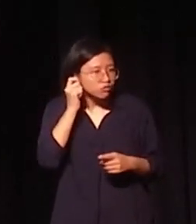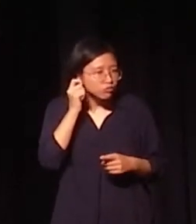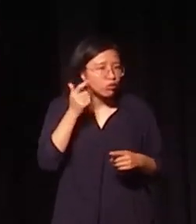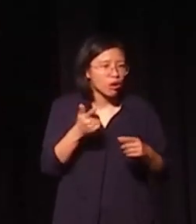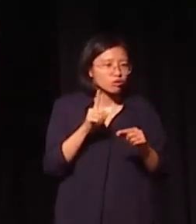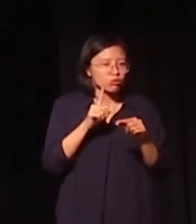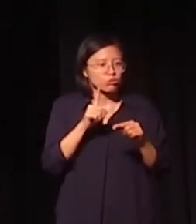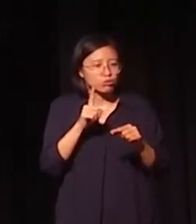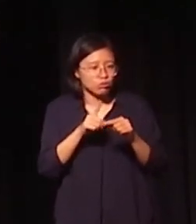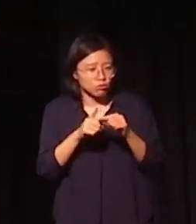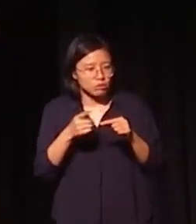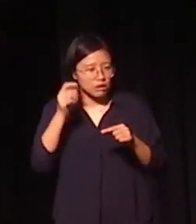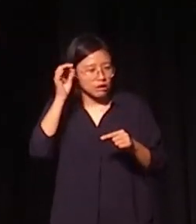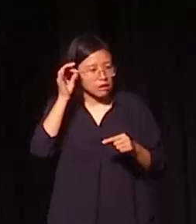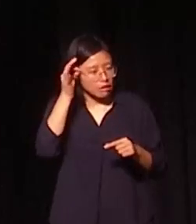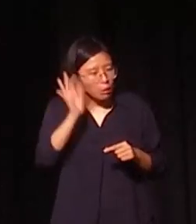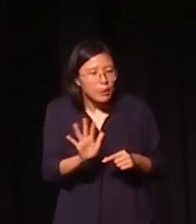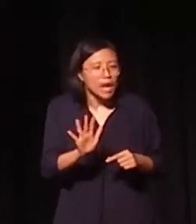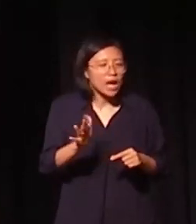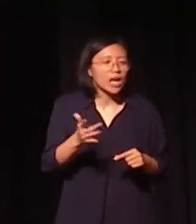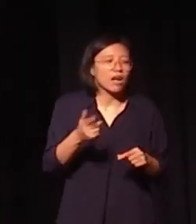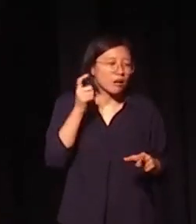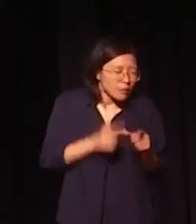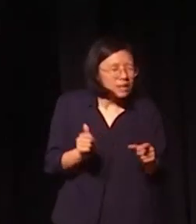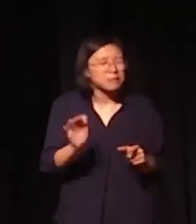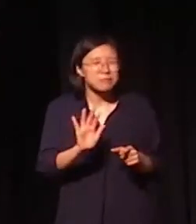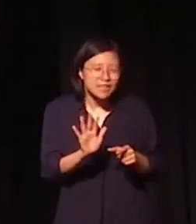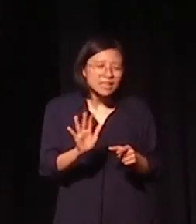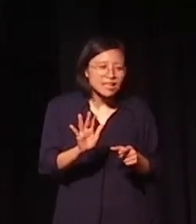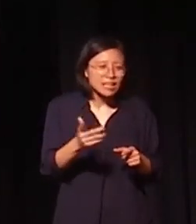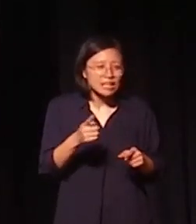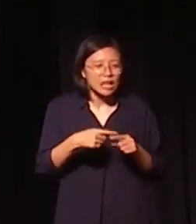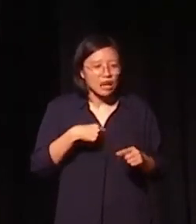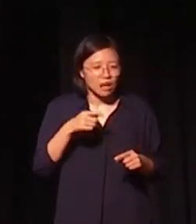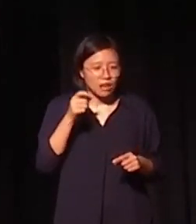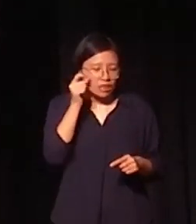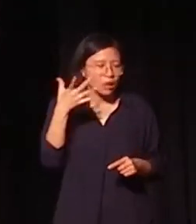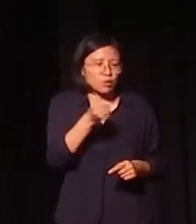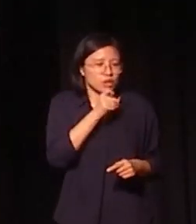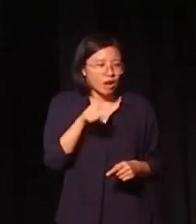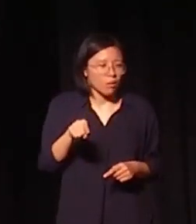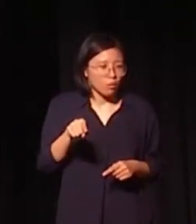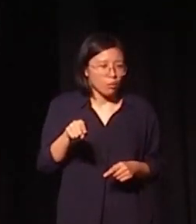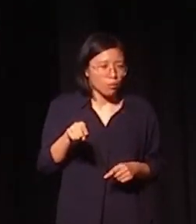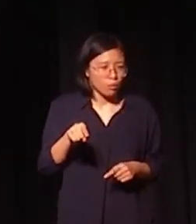and I'm white, and so I have a lot of privileges, and so I recognise that